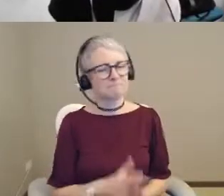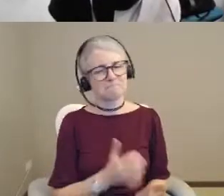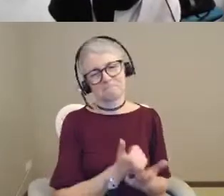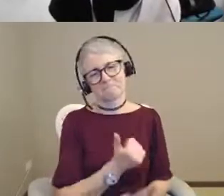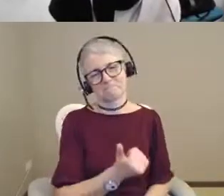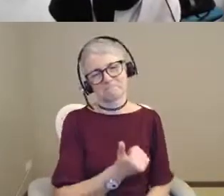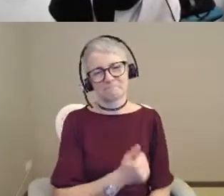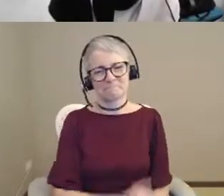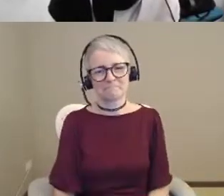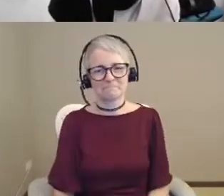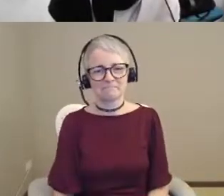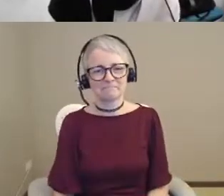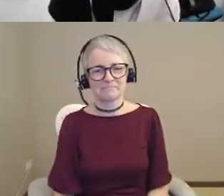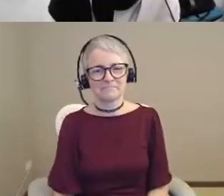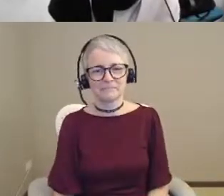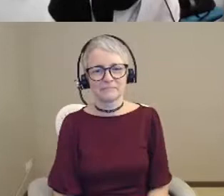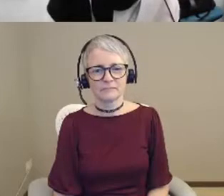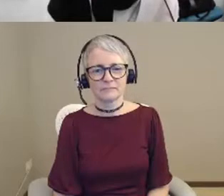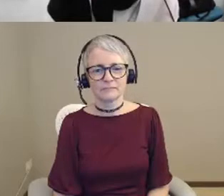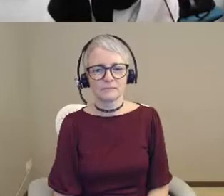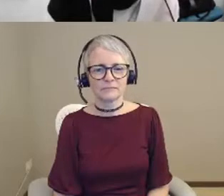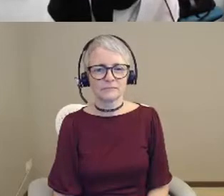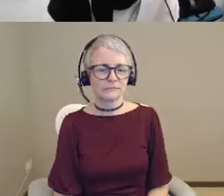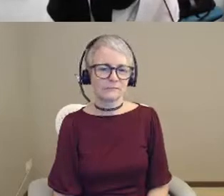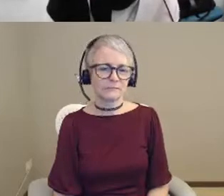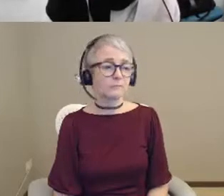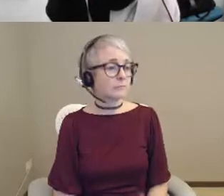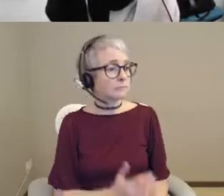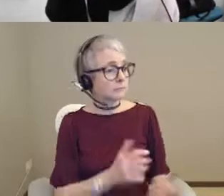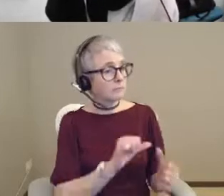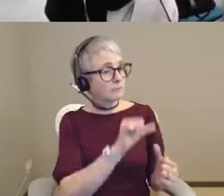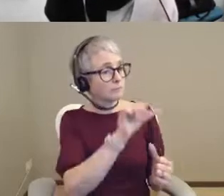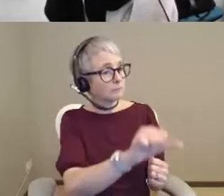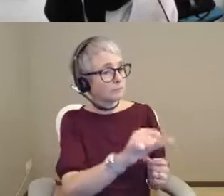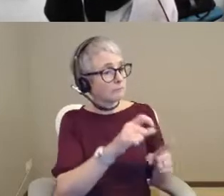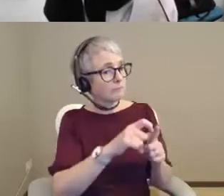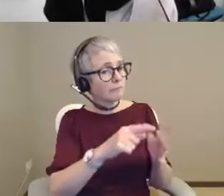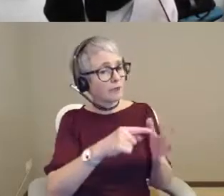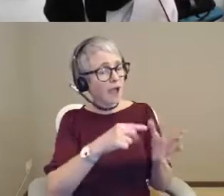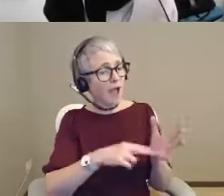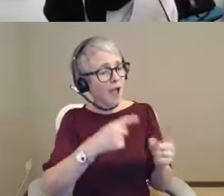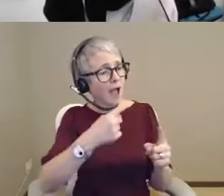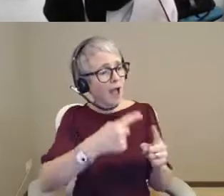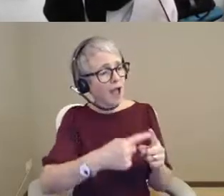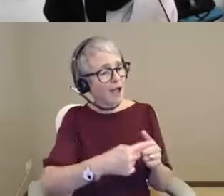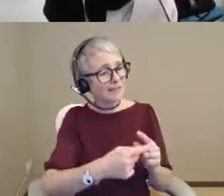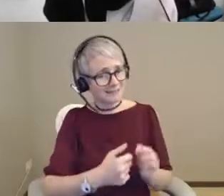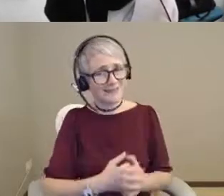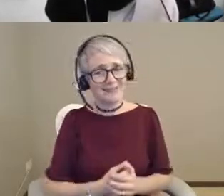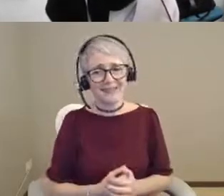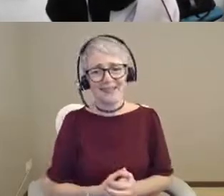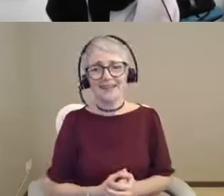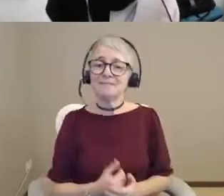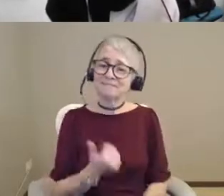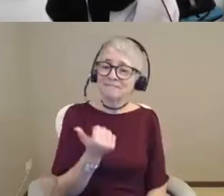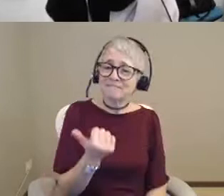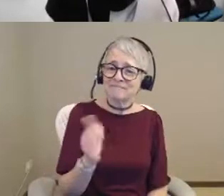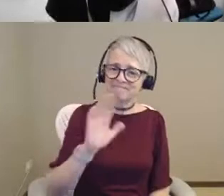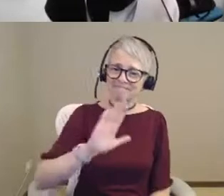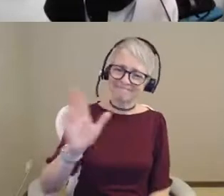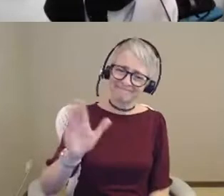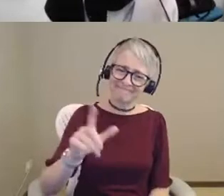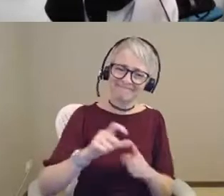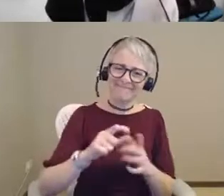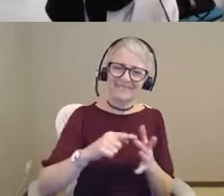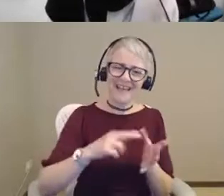Fantastic. Should we hand on to Diane? Who's the next one on my screen? Certainly. Hi, everybody. I'm